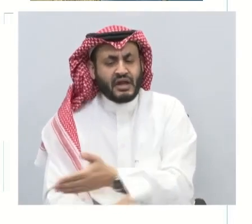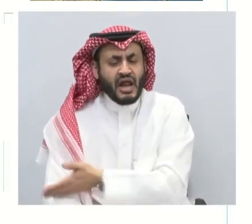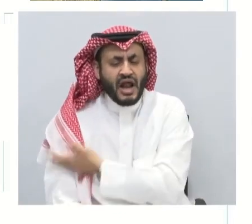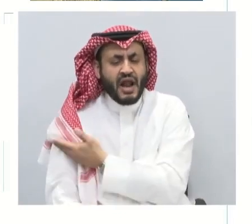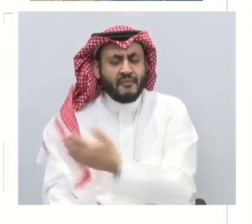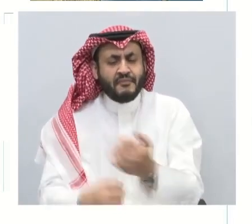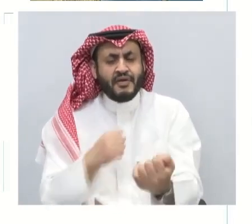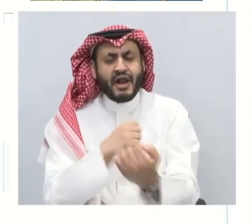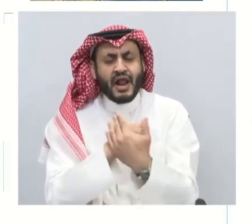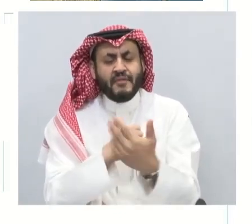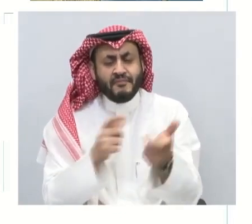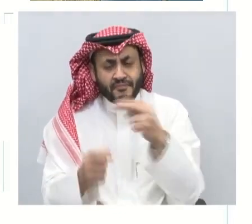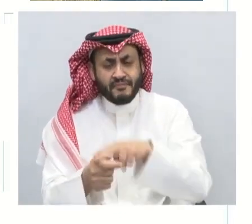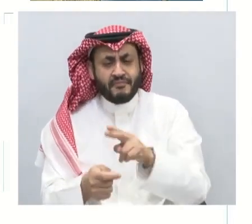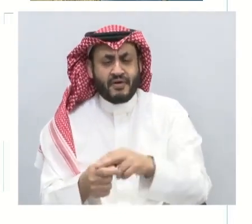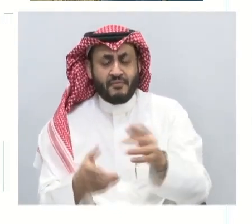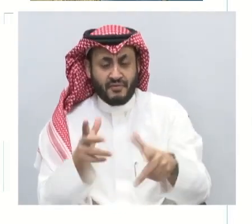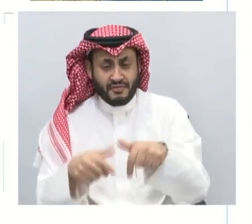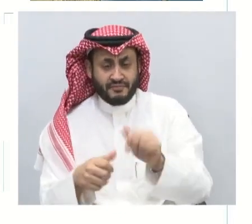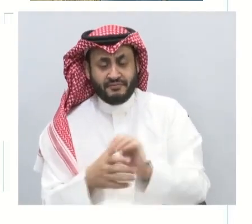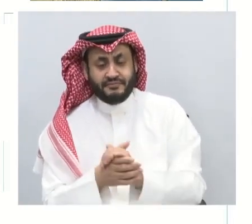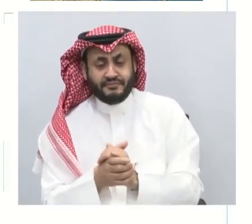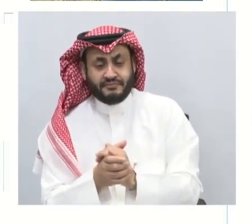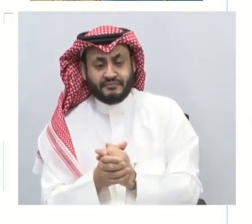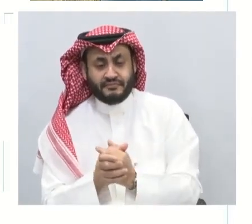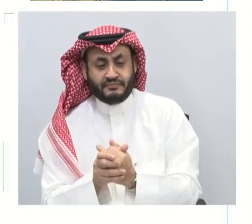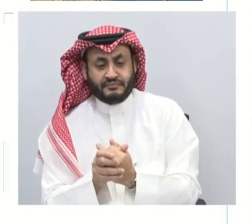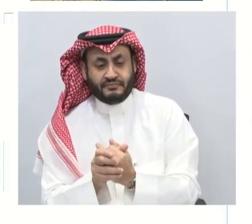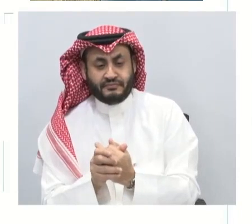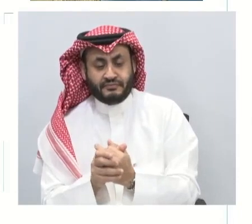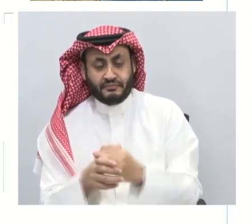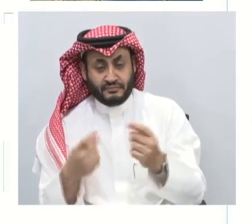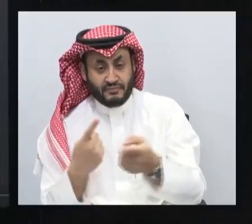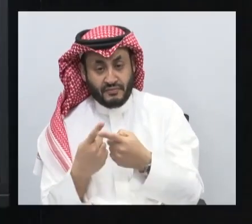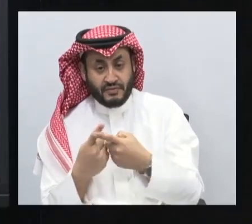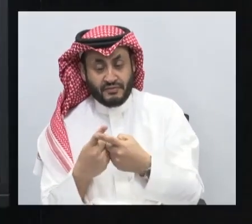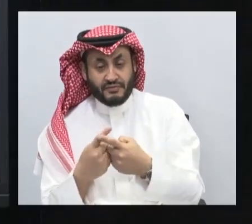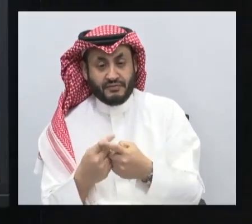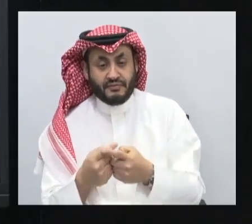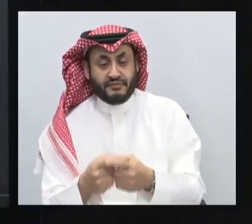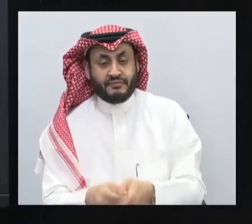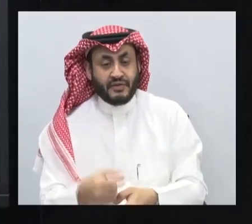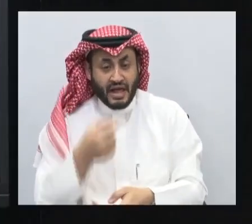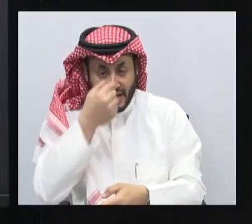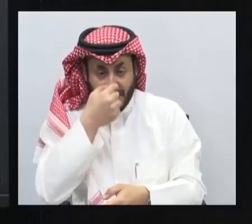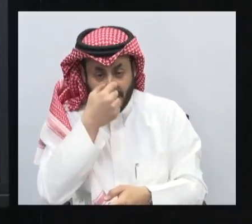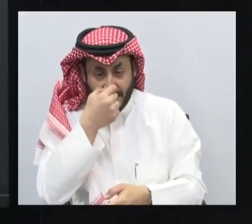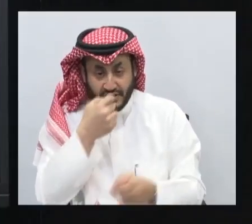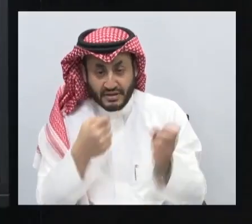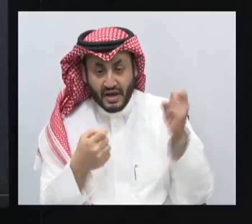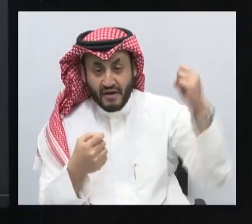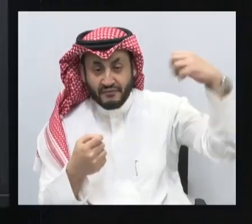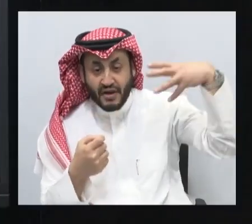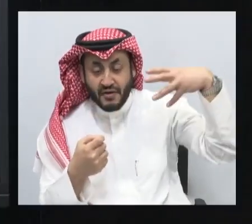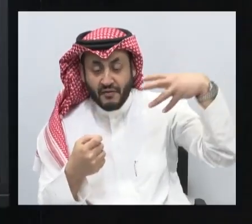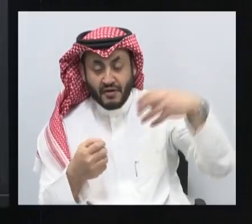learn more about this listening. The weather was fine on Thursday afternoon. On Thursday afternoon, was the